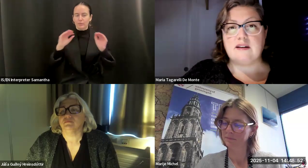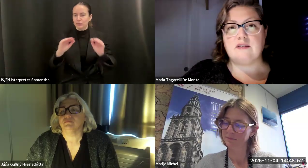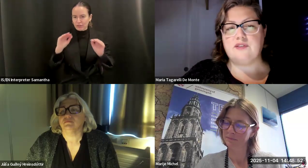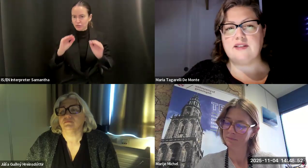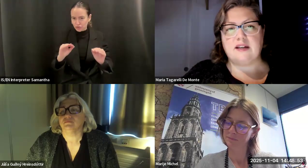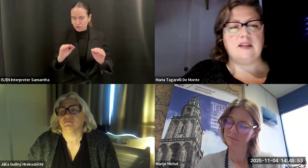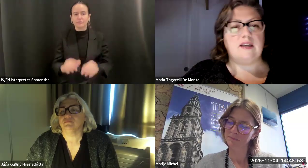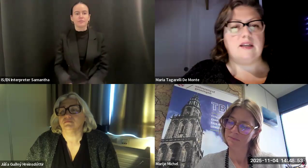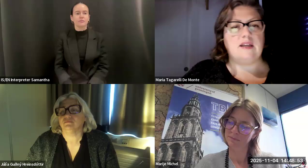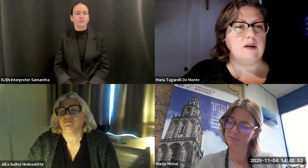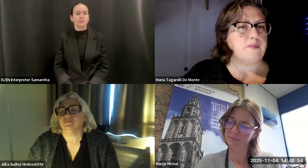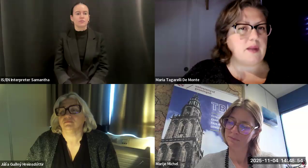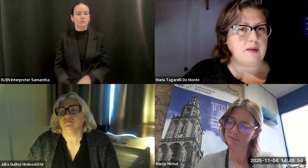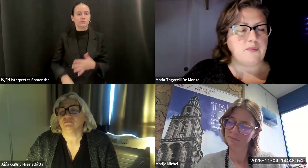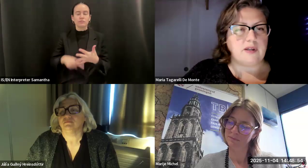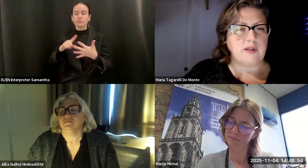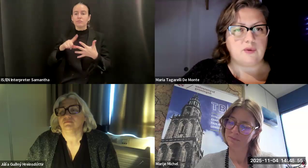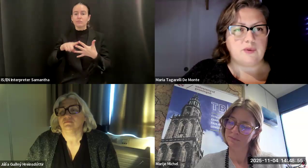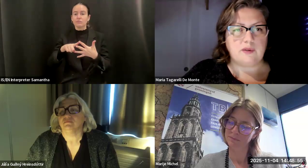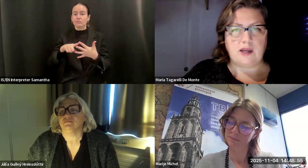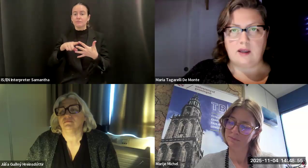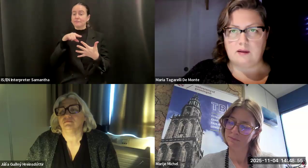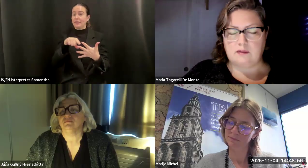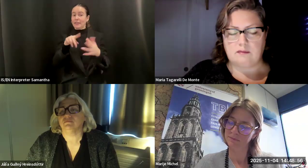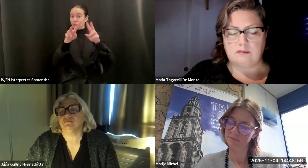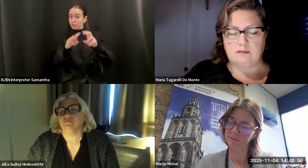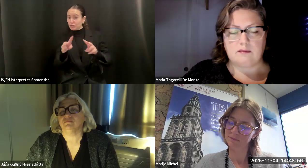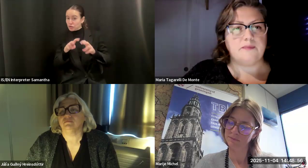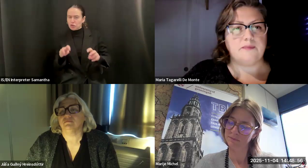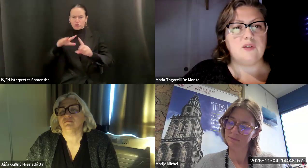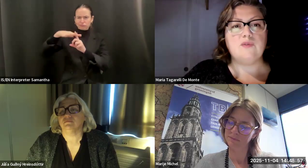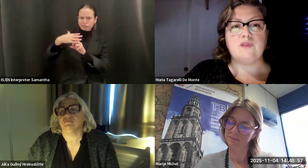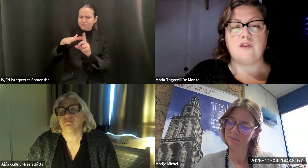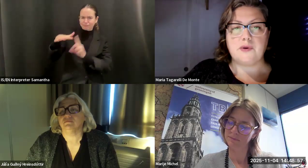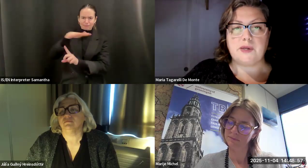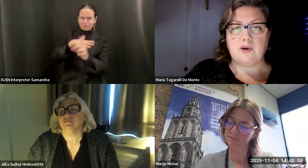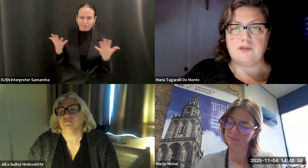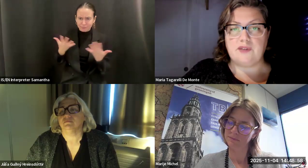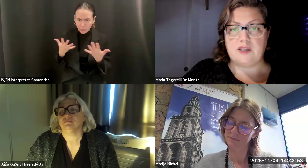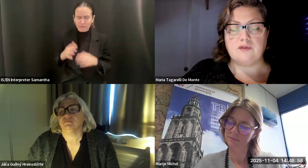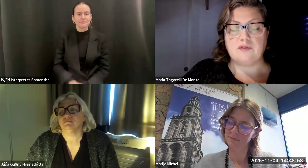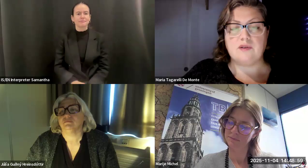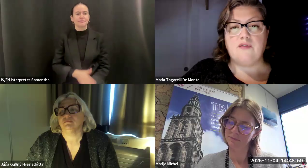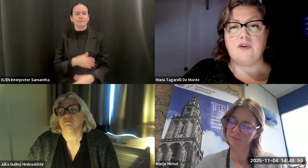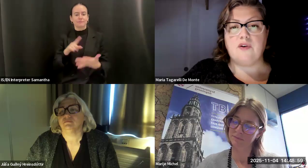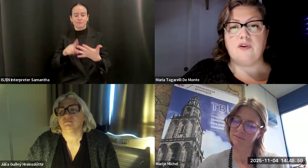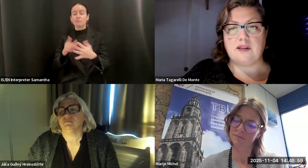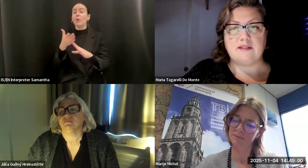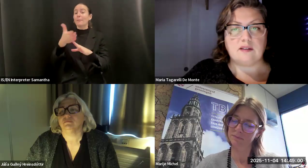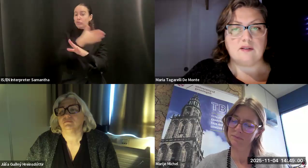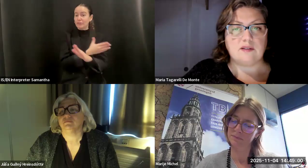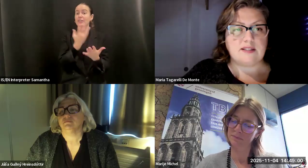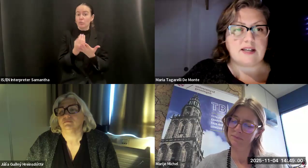the context of the study I am bringing to you today, the use of pre-recorded videos